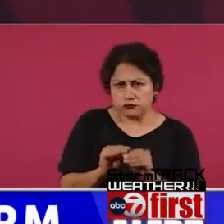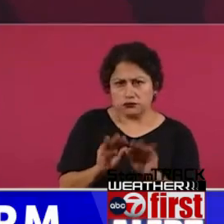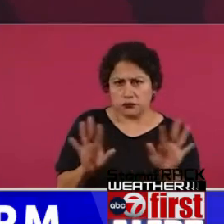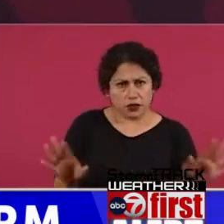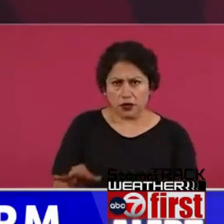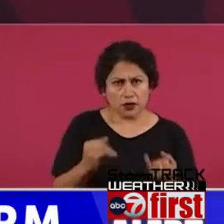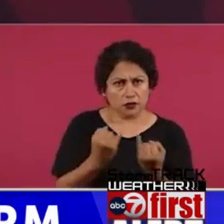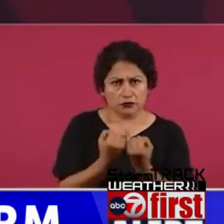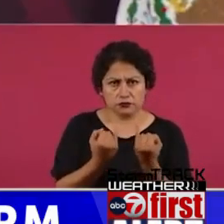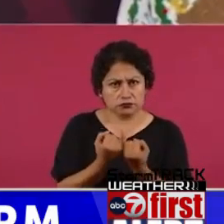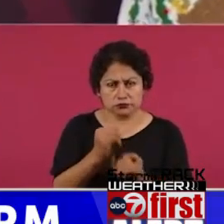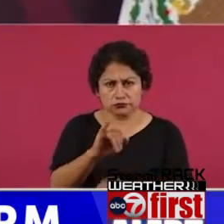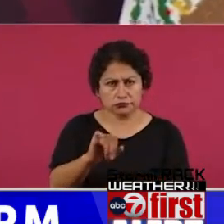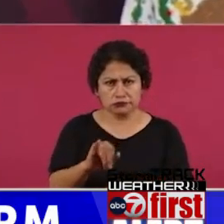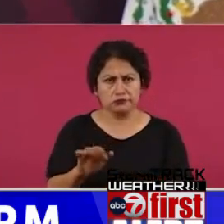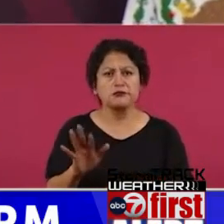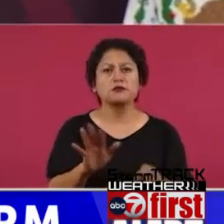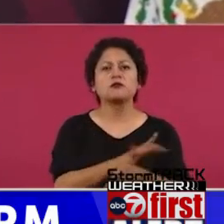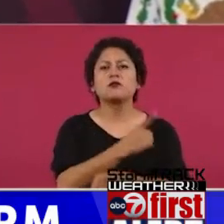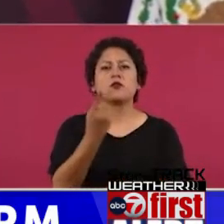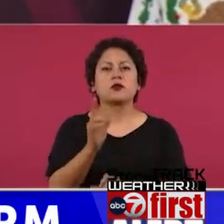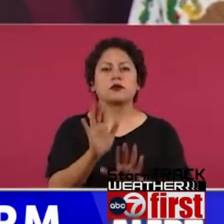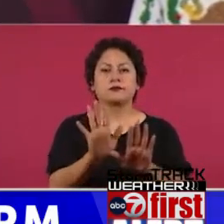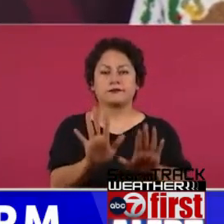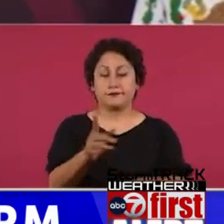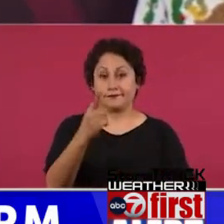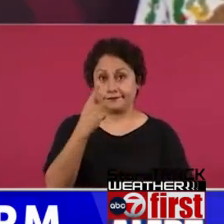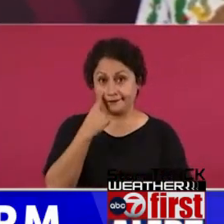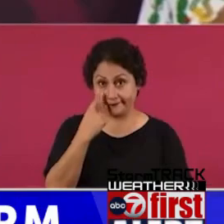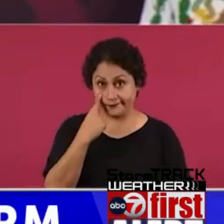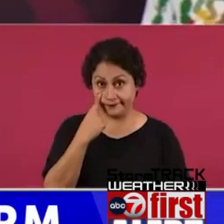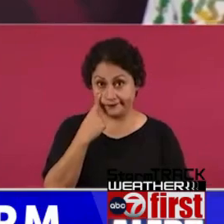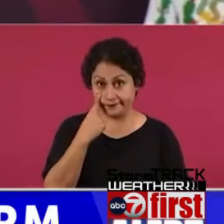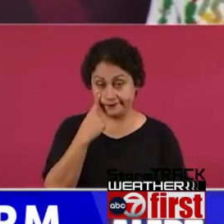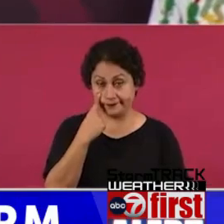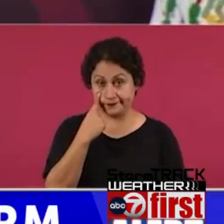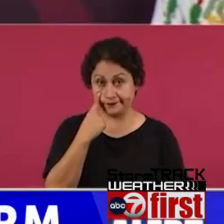governments. Tienen que aprender